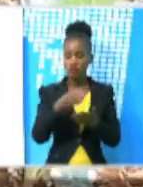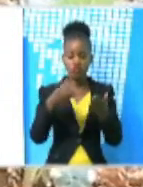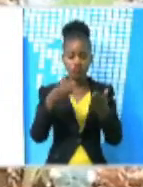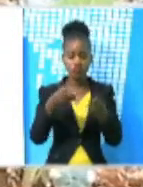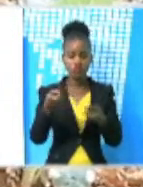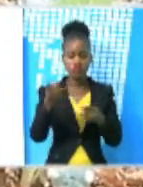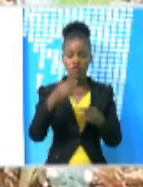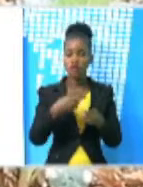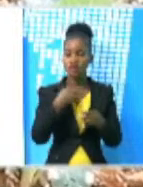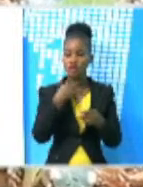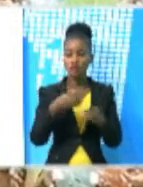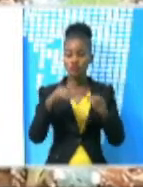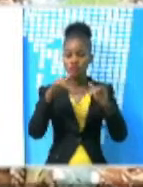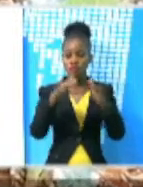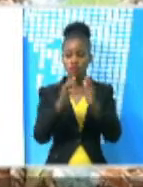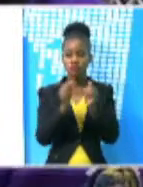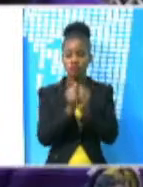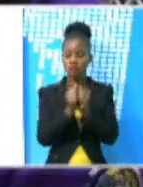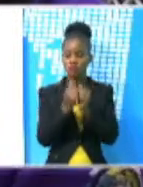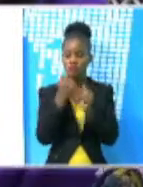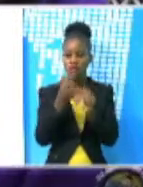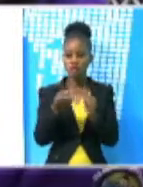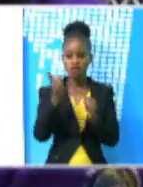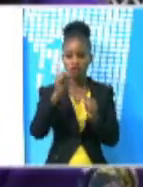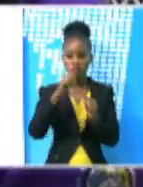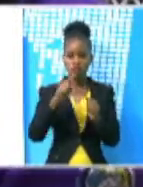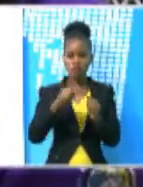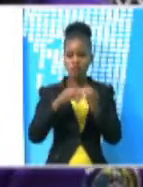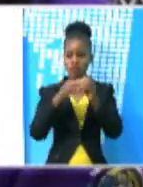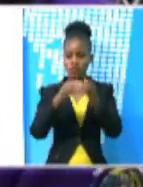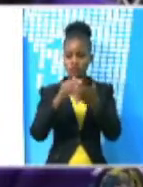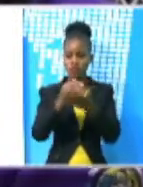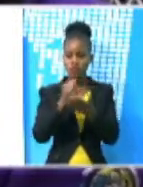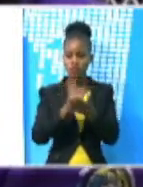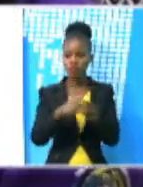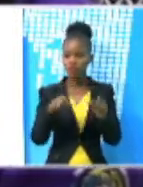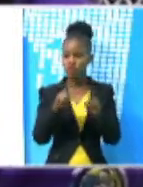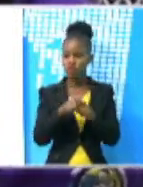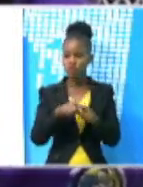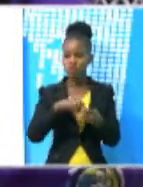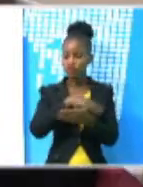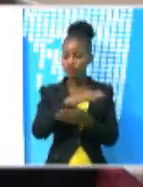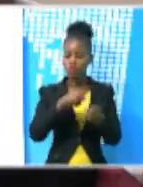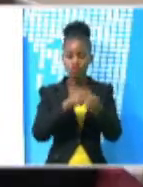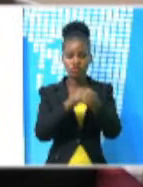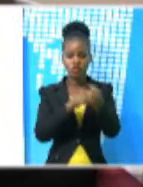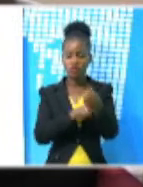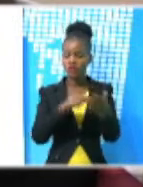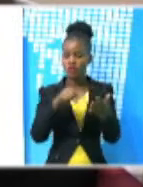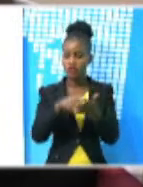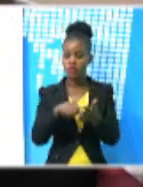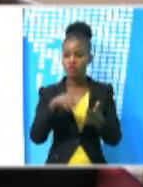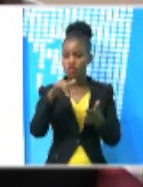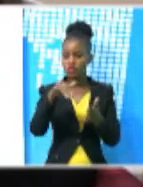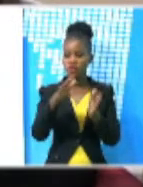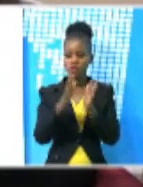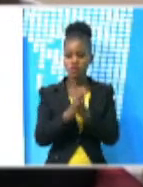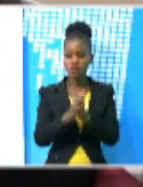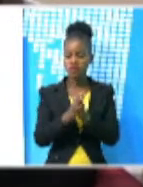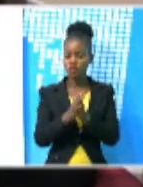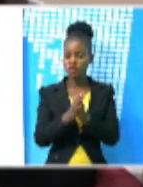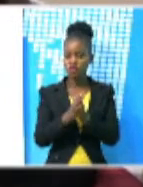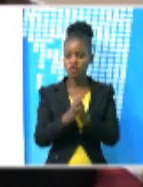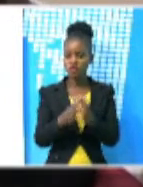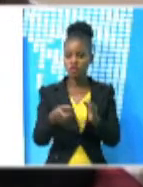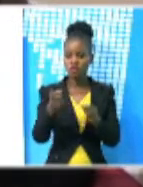Common Voice platform, together with agro-learning stakeholders such as Microfinance Support Center, Caritas and